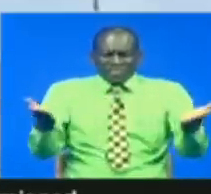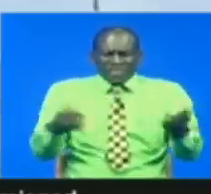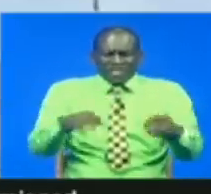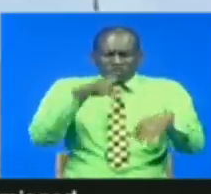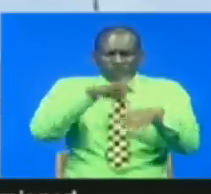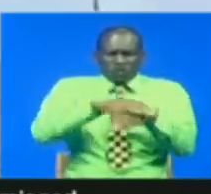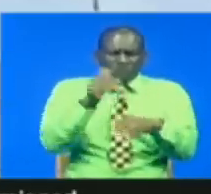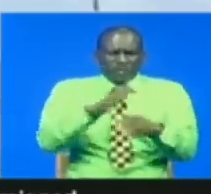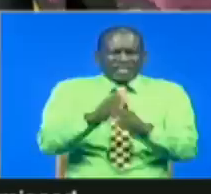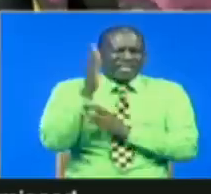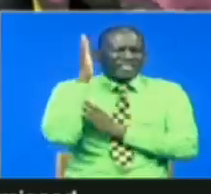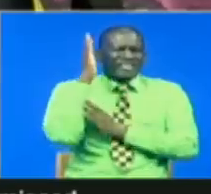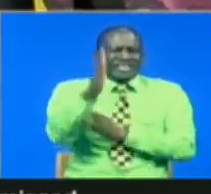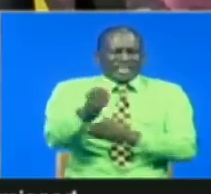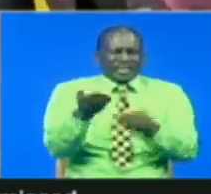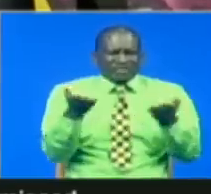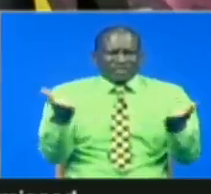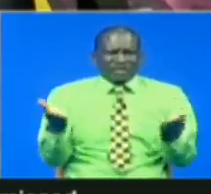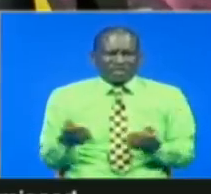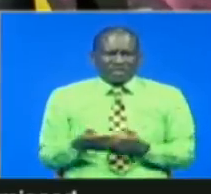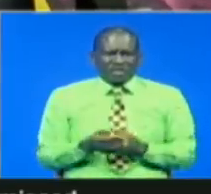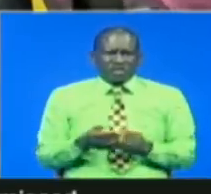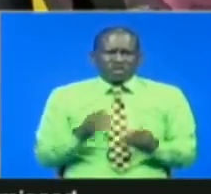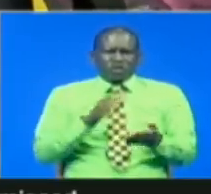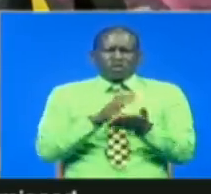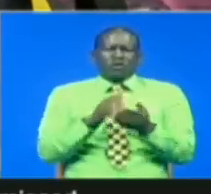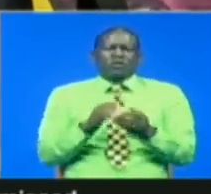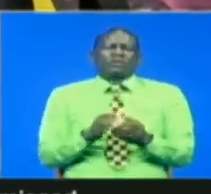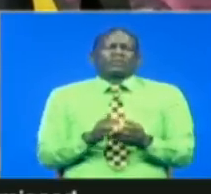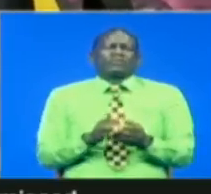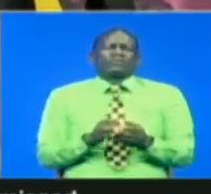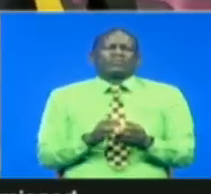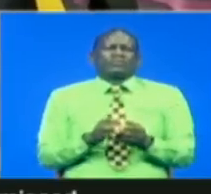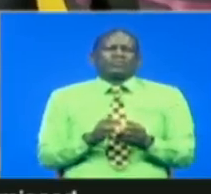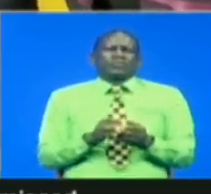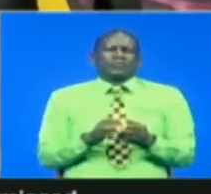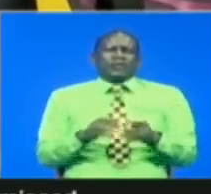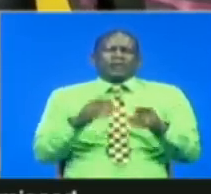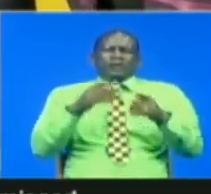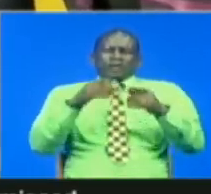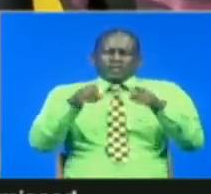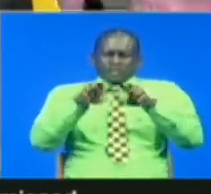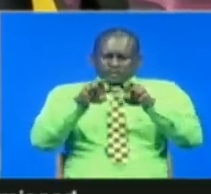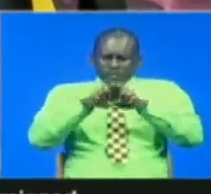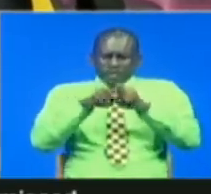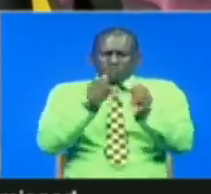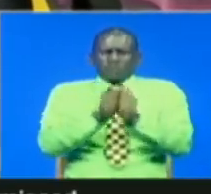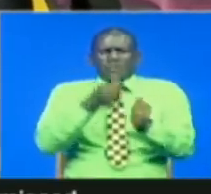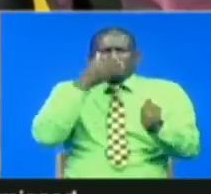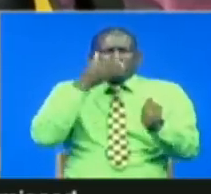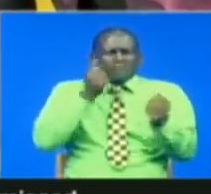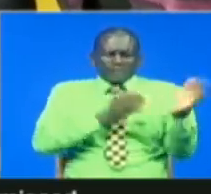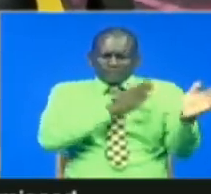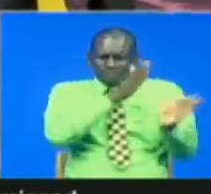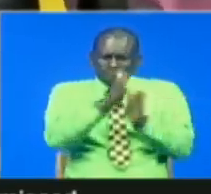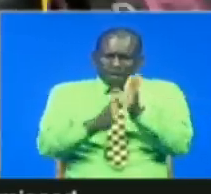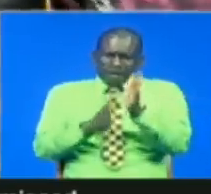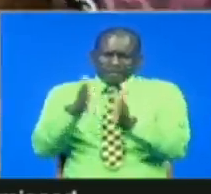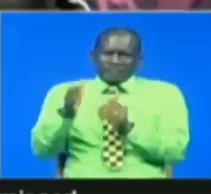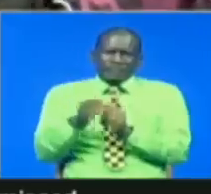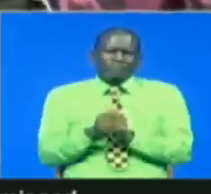a straightforward affair. Without fear, favor, bias, affection. But even with the best laid out plans, so help me